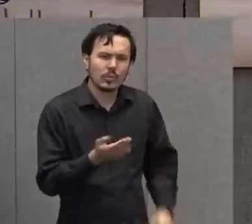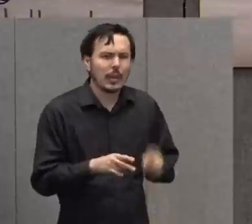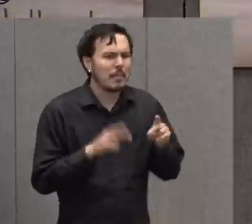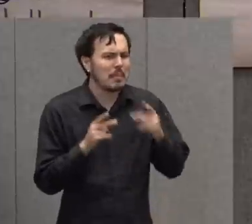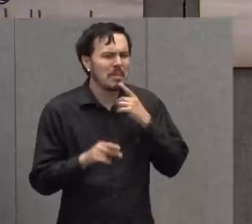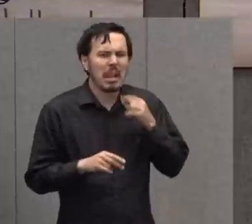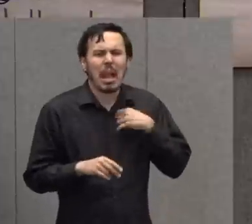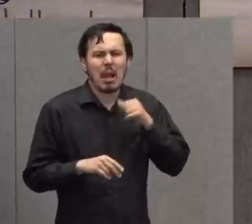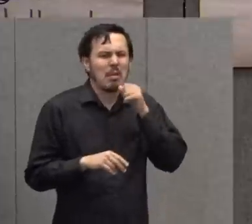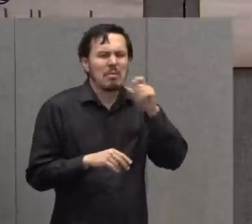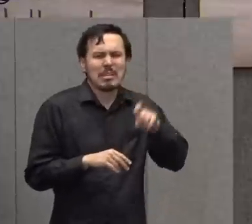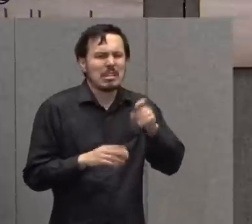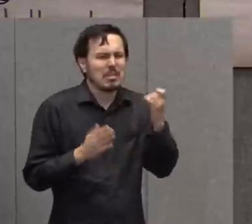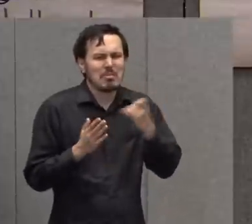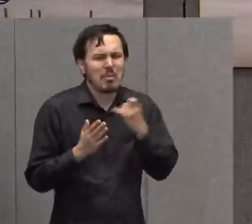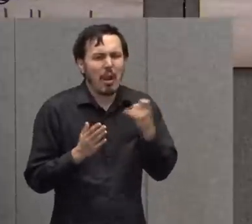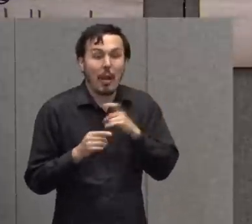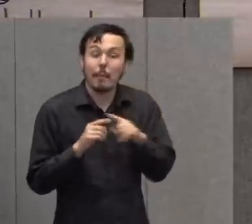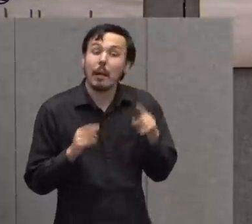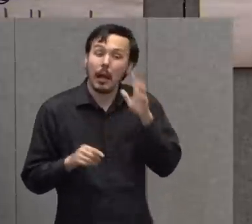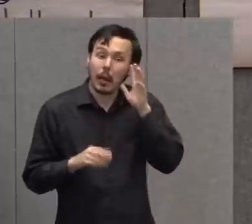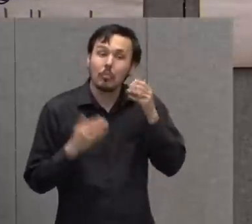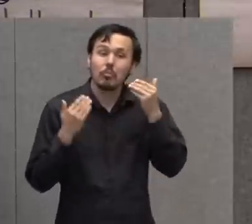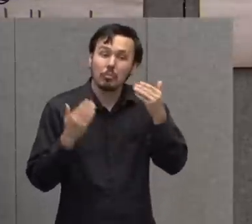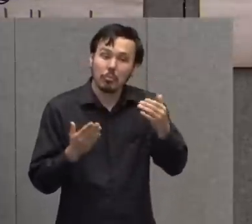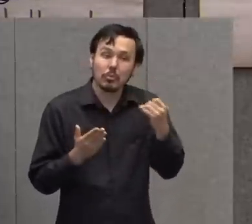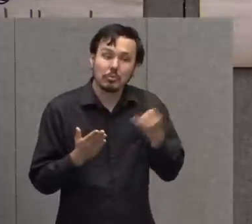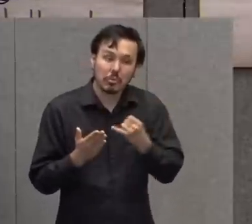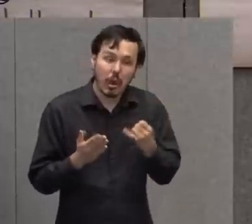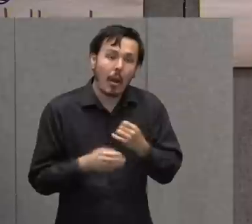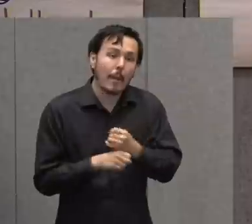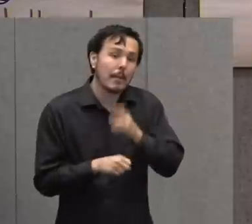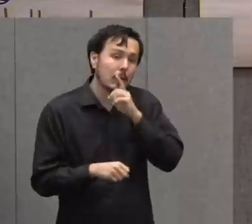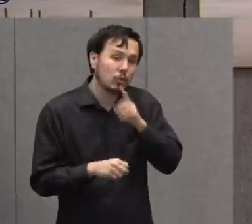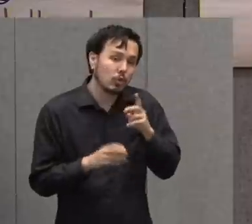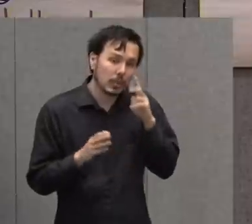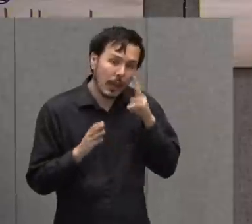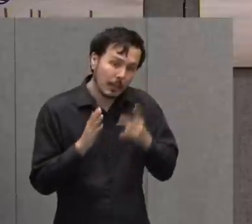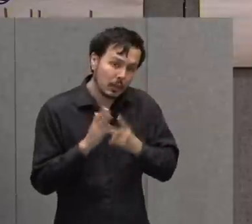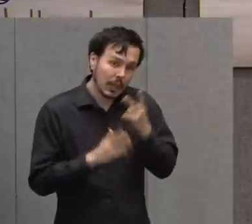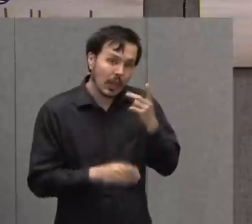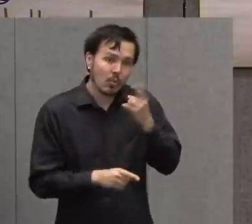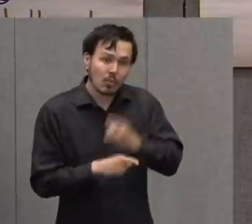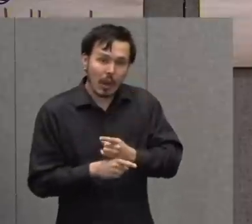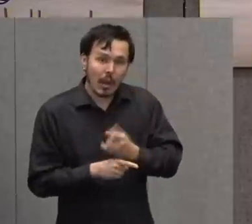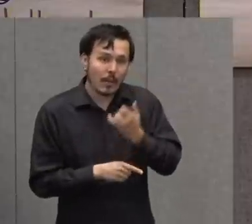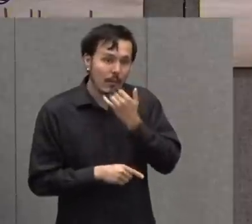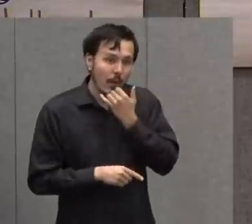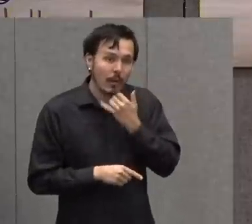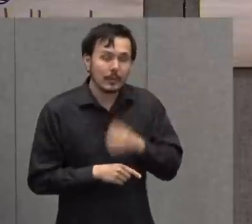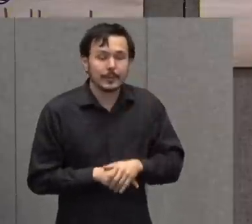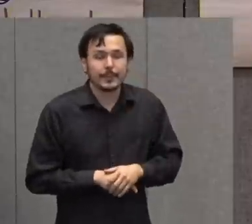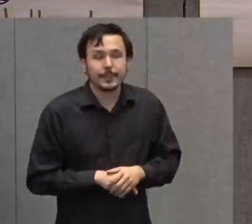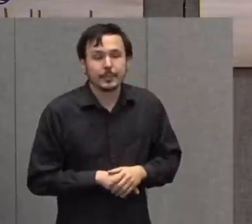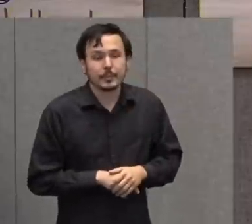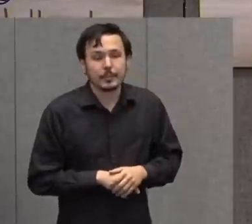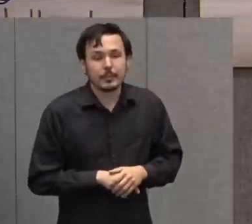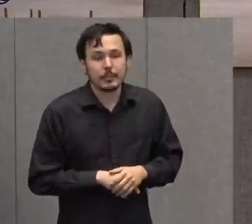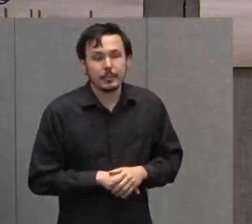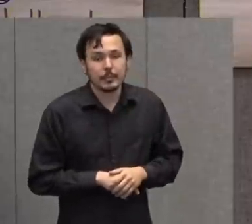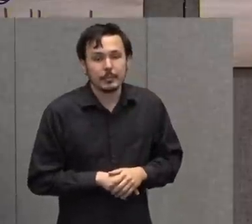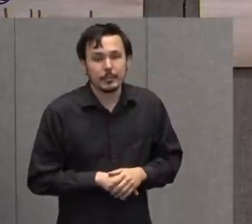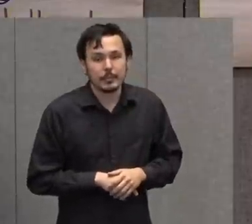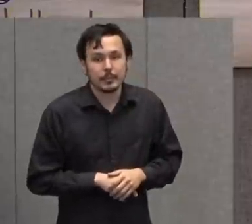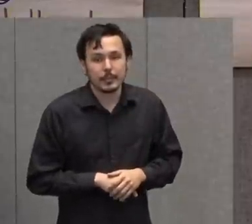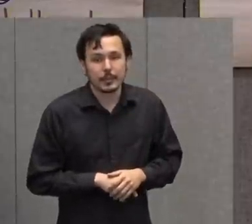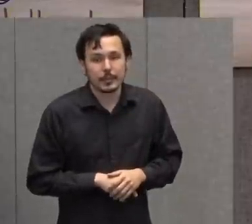need to draw it, but we're going to draw it just in case to prove if you're right or wrong. One, oops. Let me separate this out